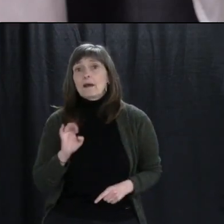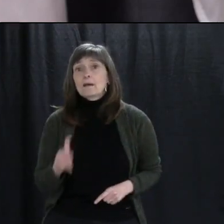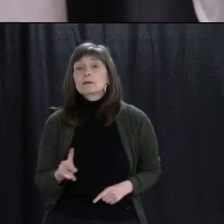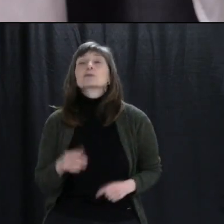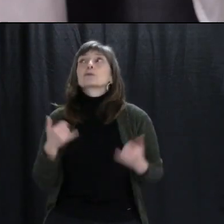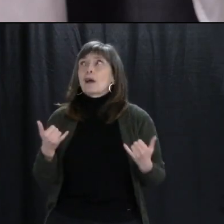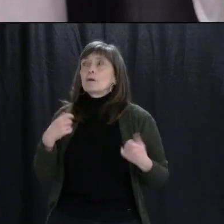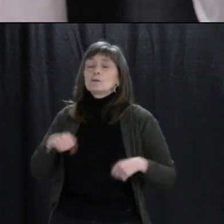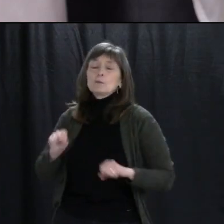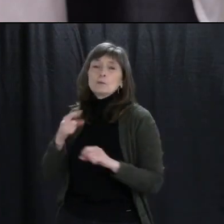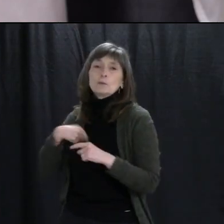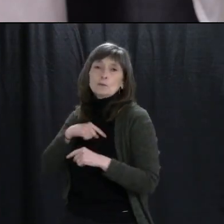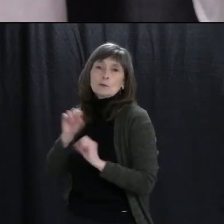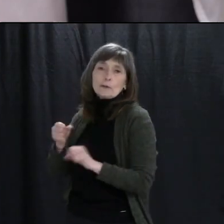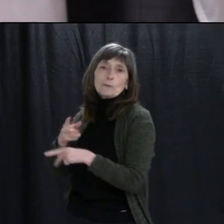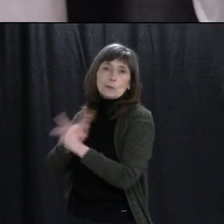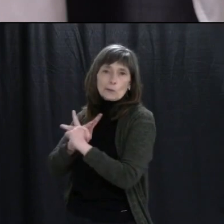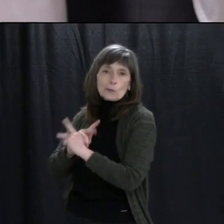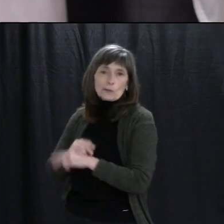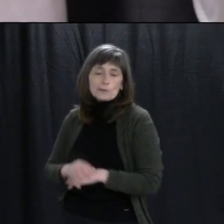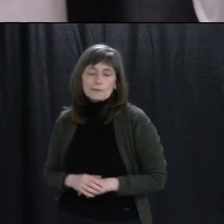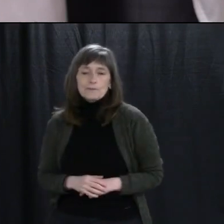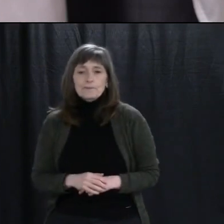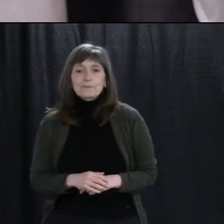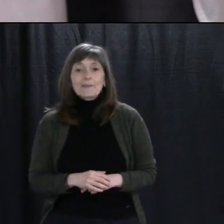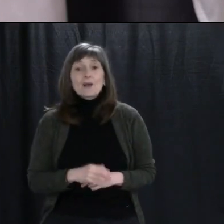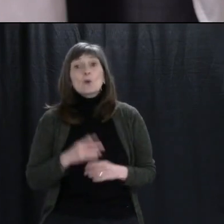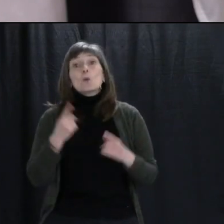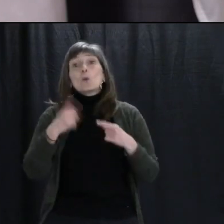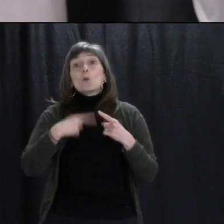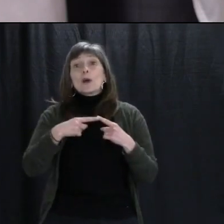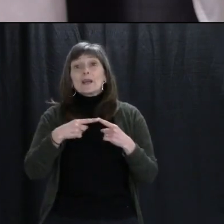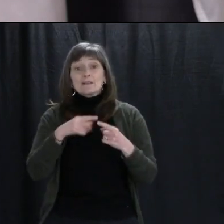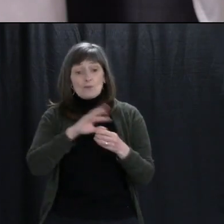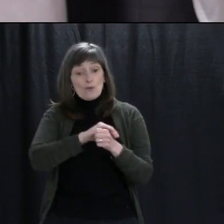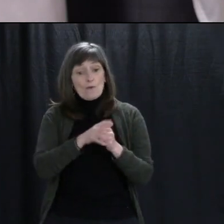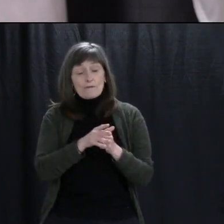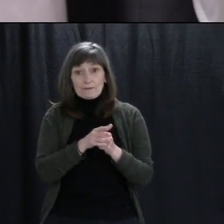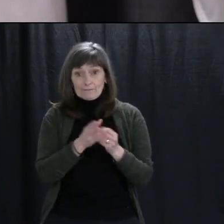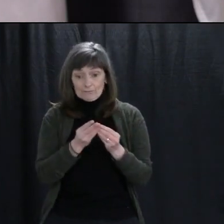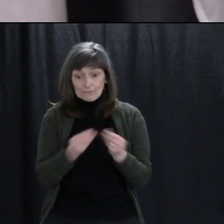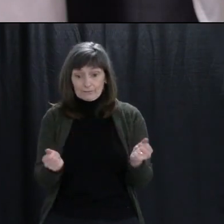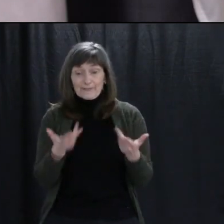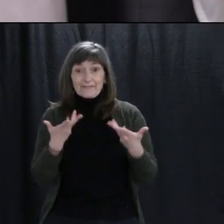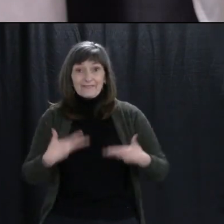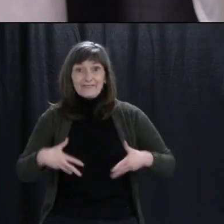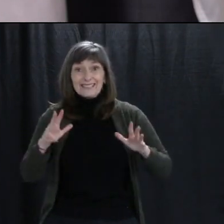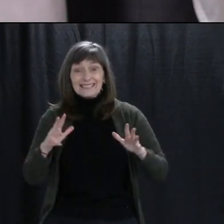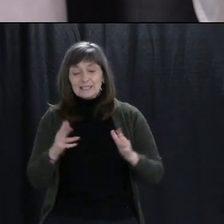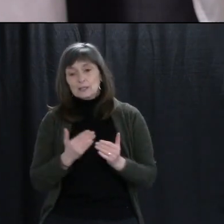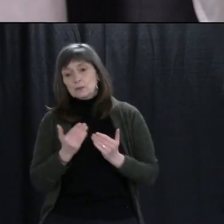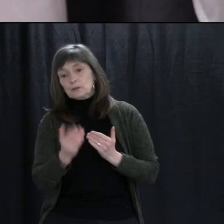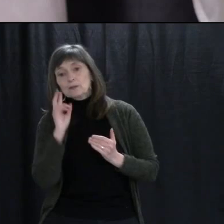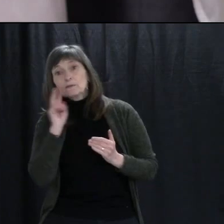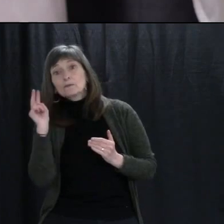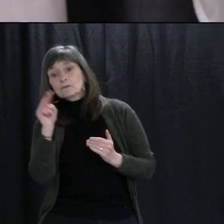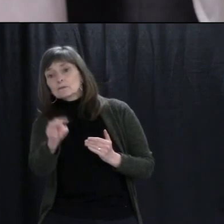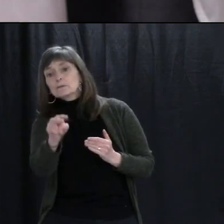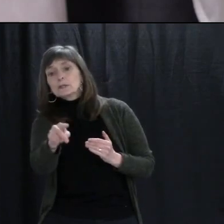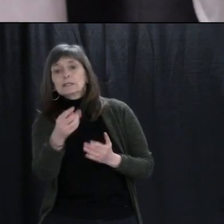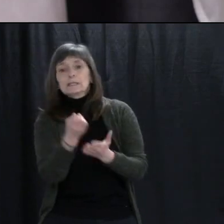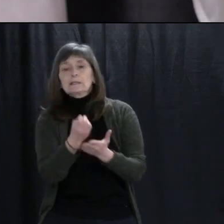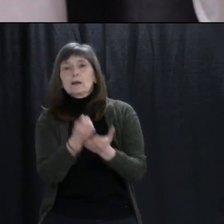in recent days was really, as we come out of COVID-19, what our economy looks like. And so the stronger we can actually position our